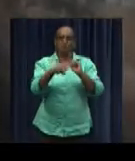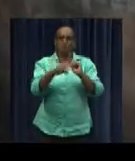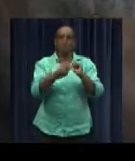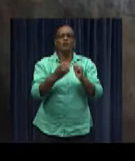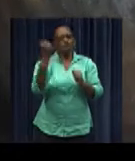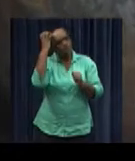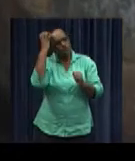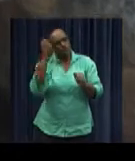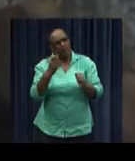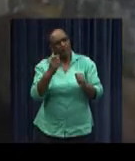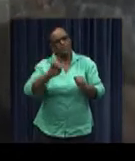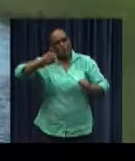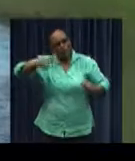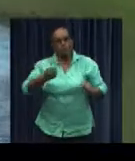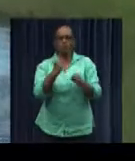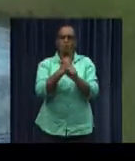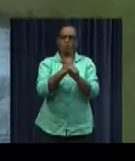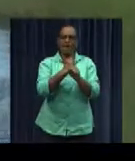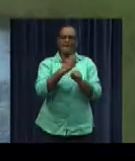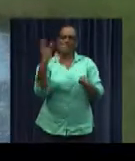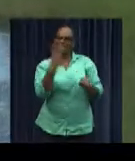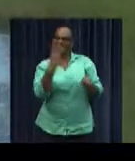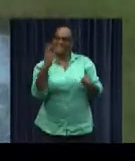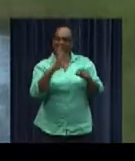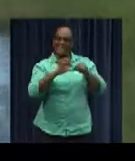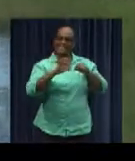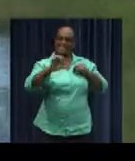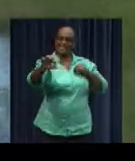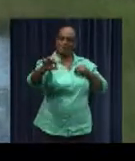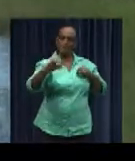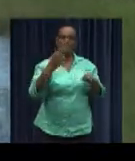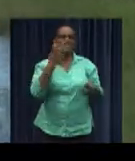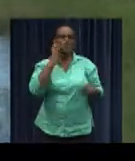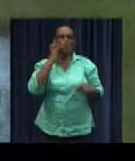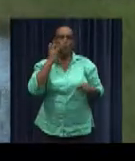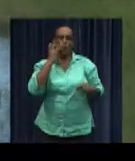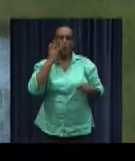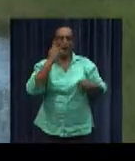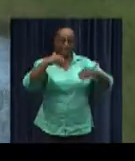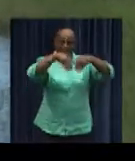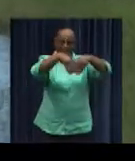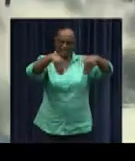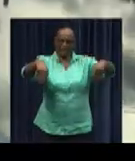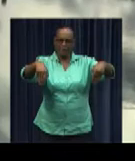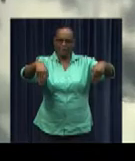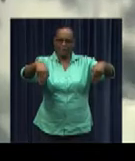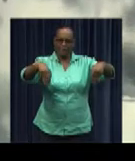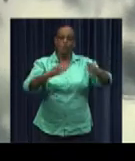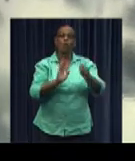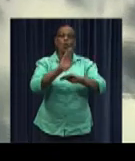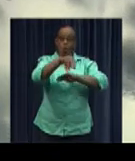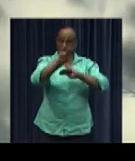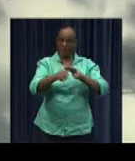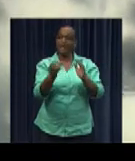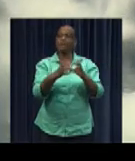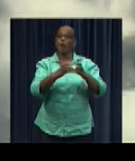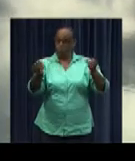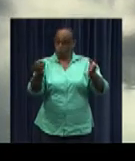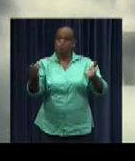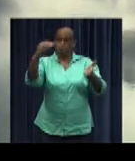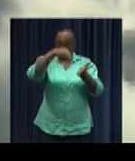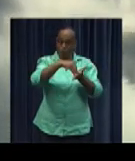The biggest concern now is to restore the 33-kilometer-long dam, for which